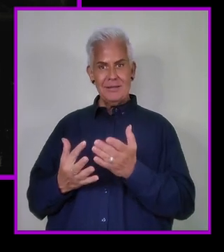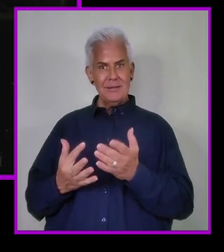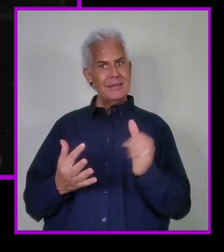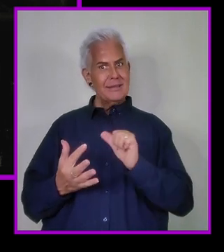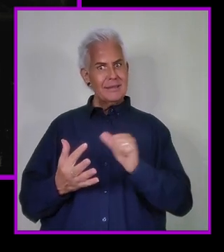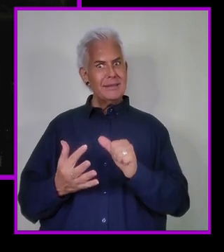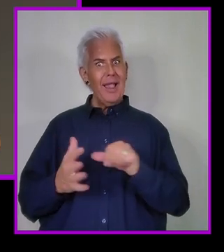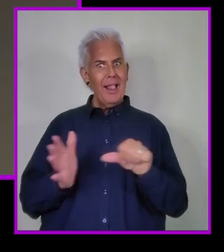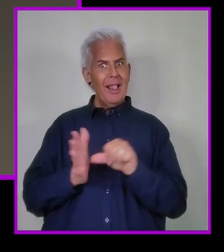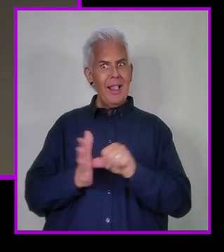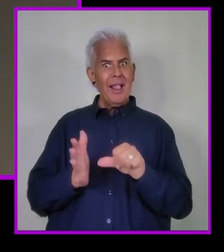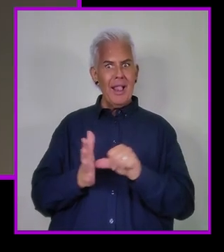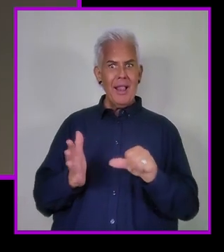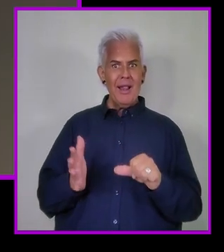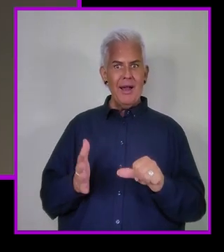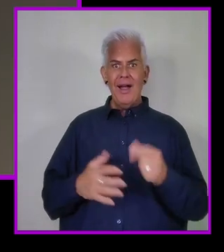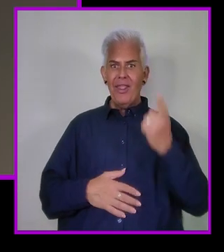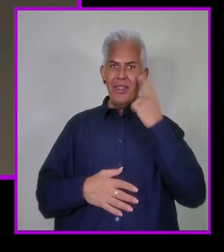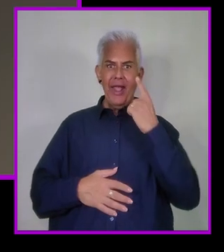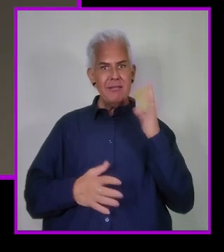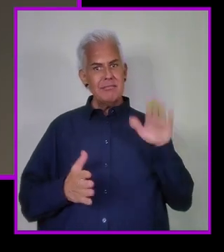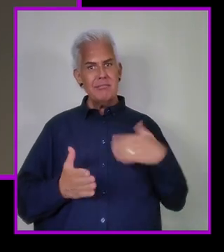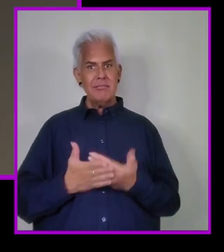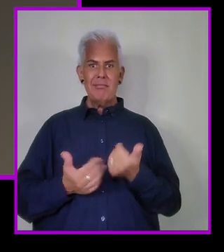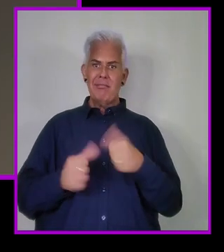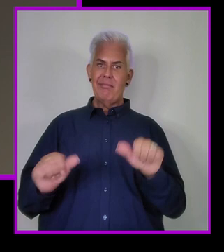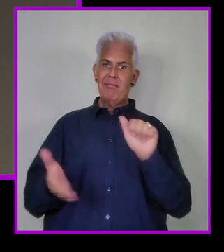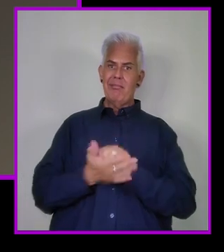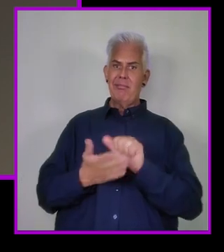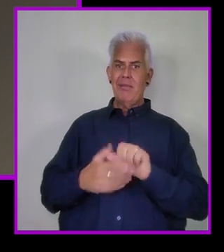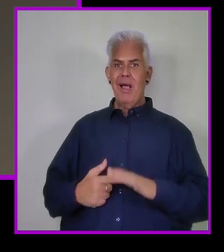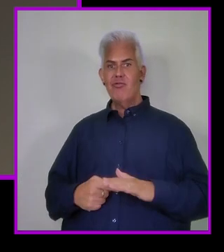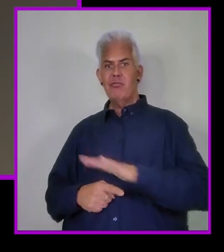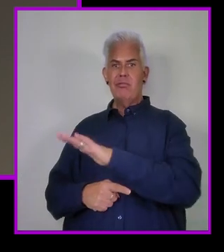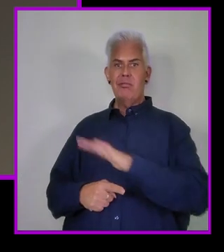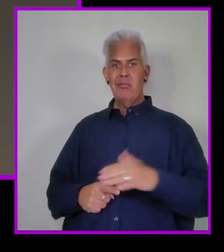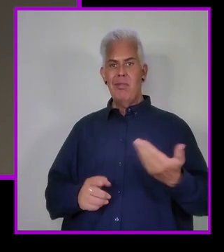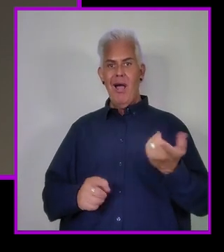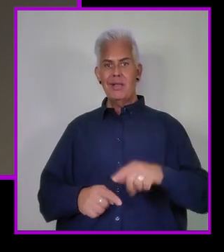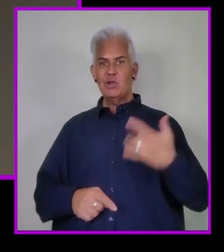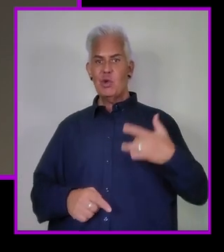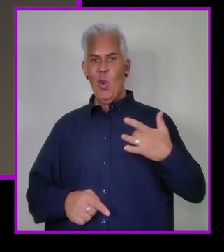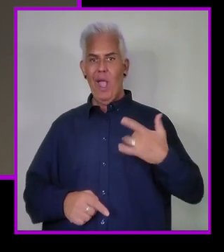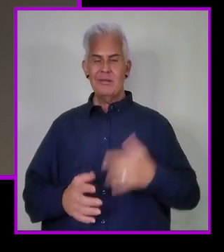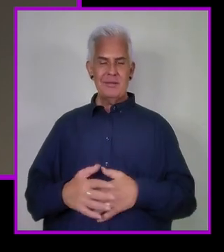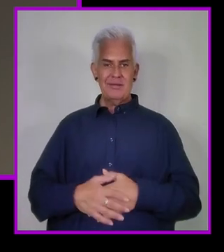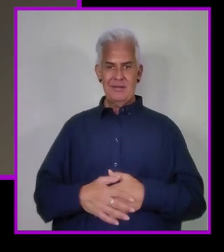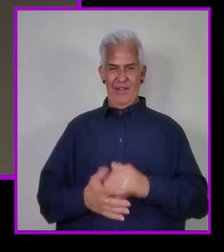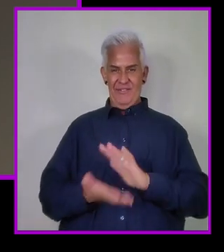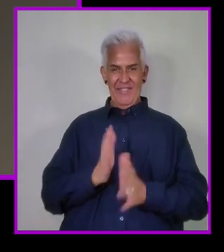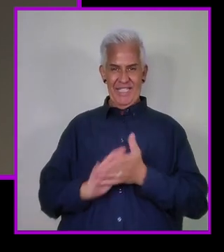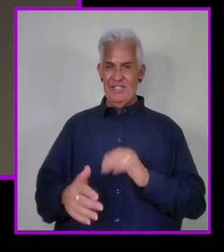still a battleground. However much we think, you know, it's been fixed with some ramps and some loos, it is so fluid and